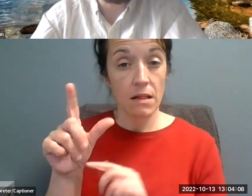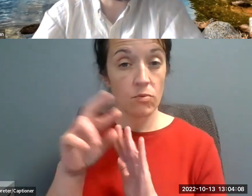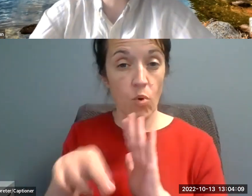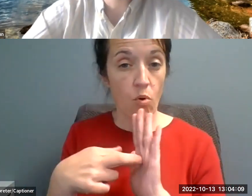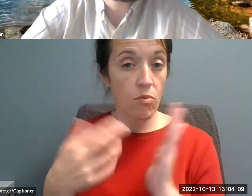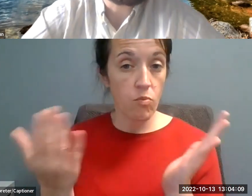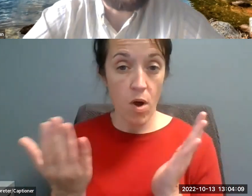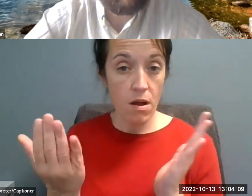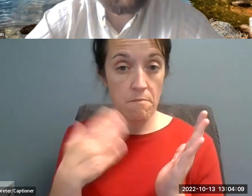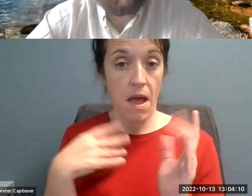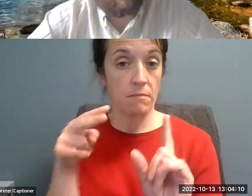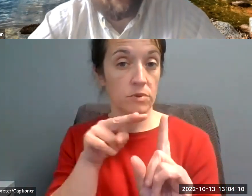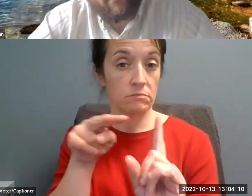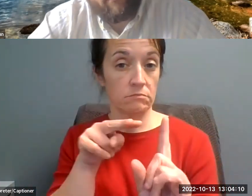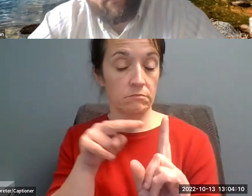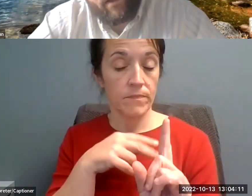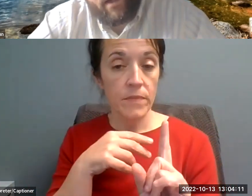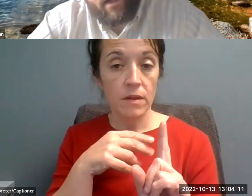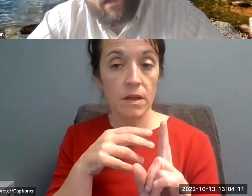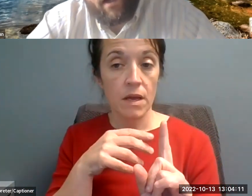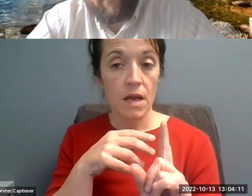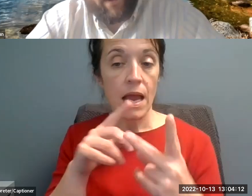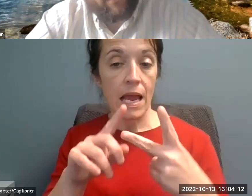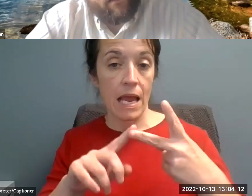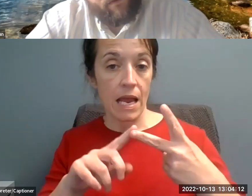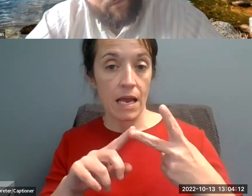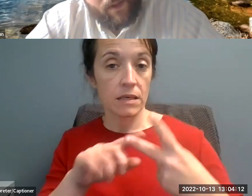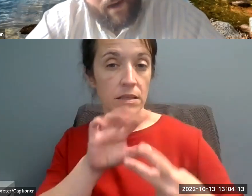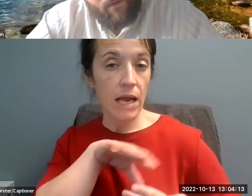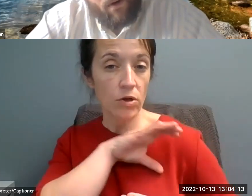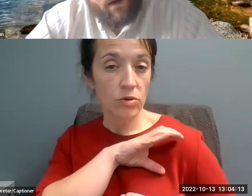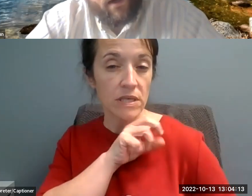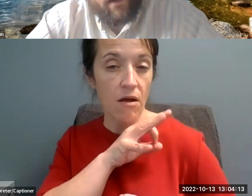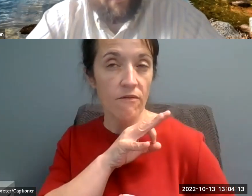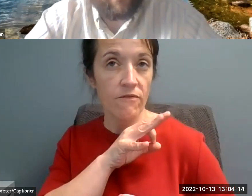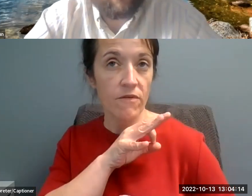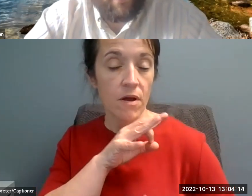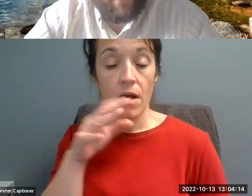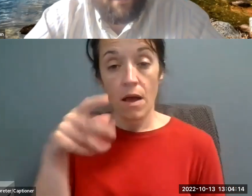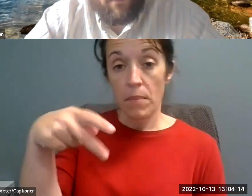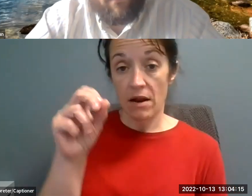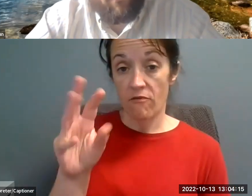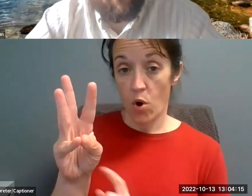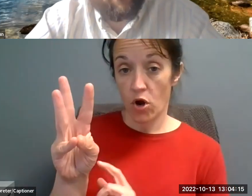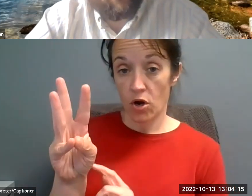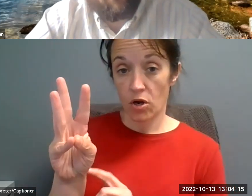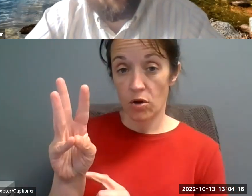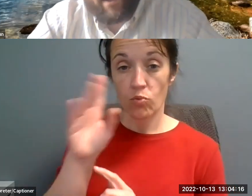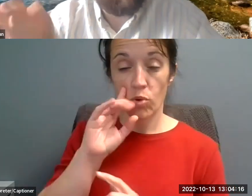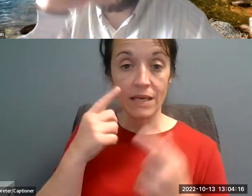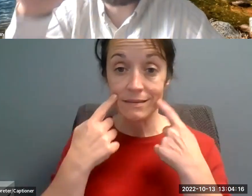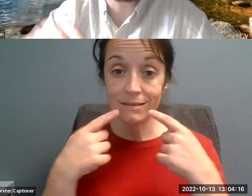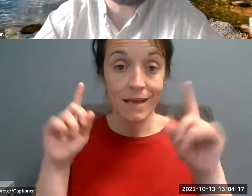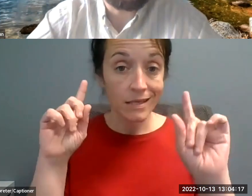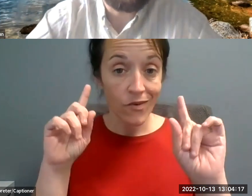bit about the characteristics of a really effective plan of work, the things that I kind of look for, the way